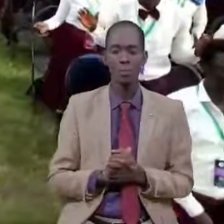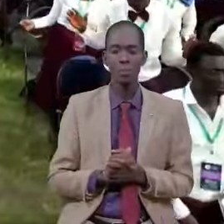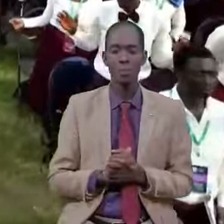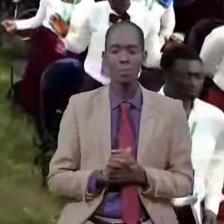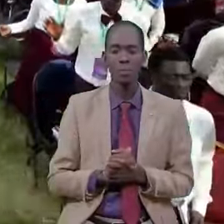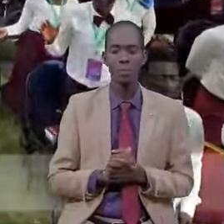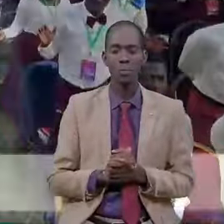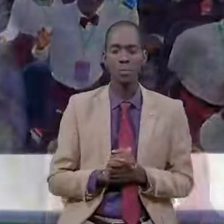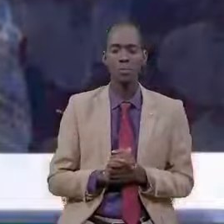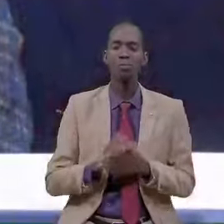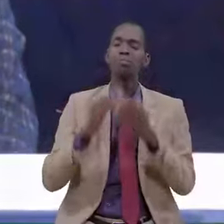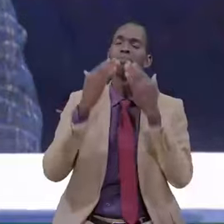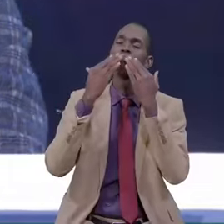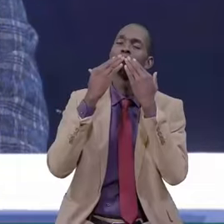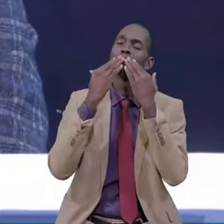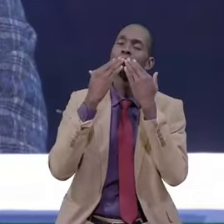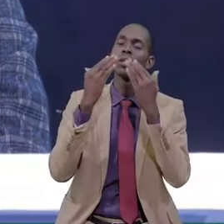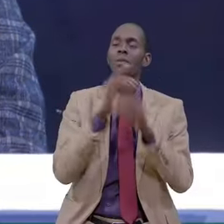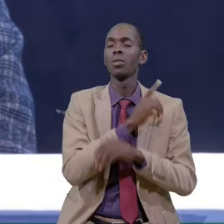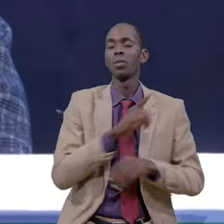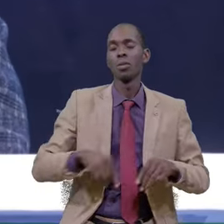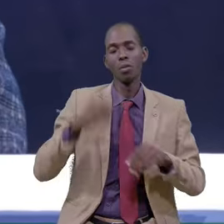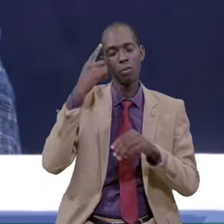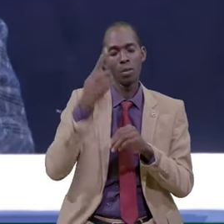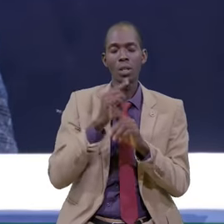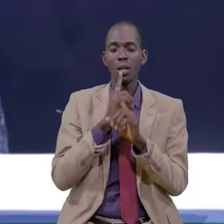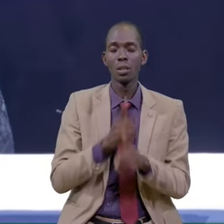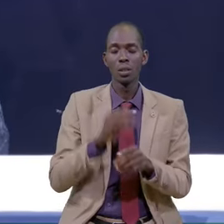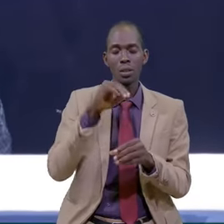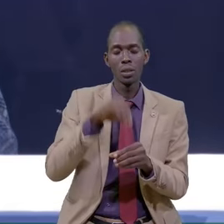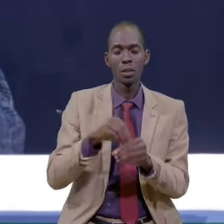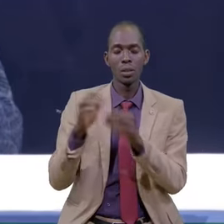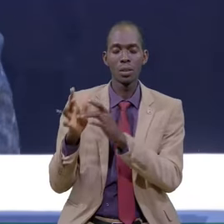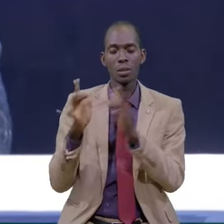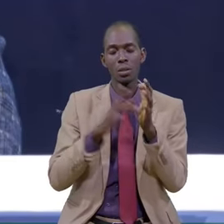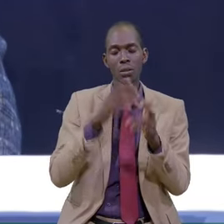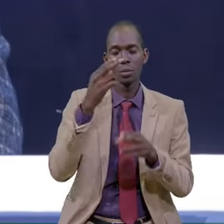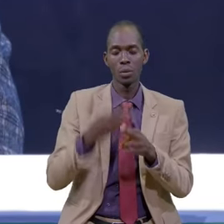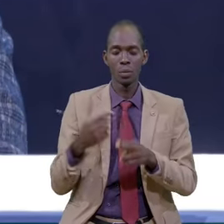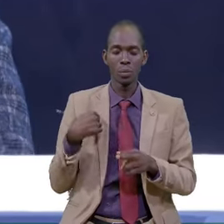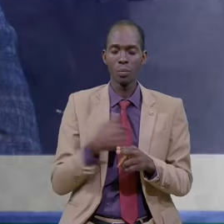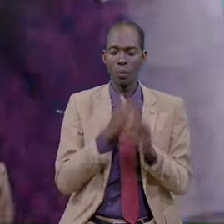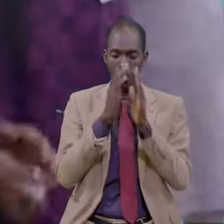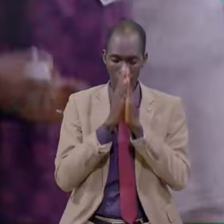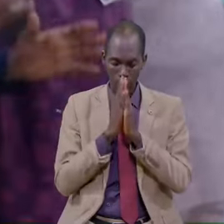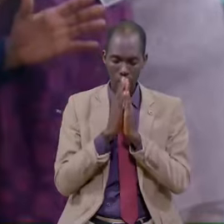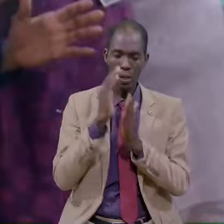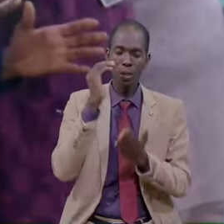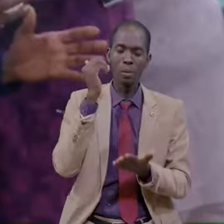name thank you Lord for the answer in Jesus name we